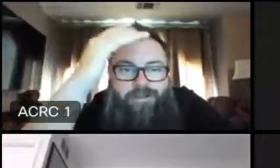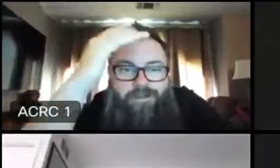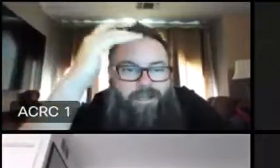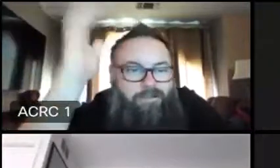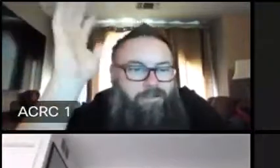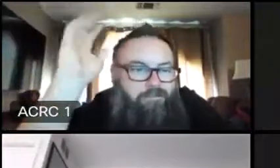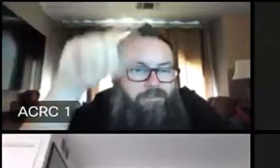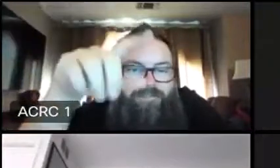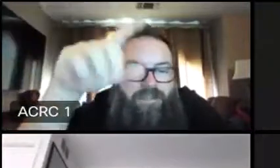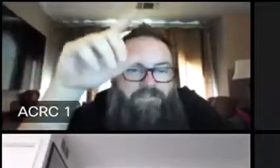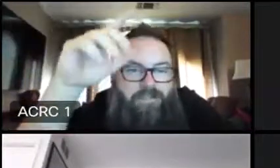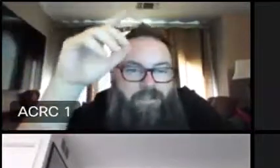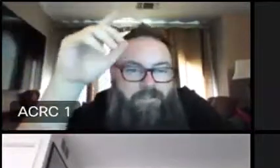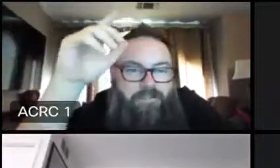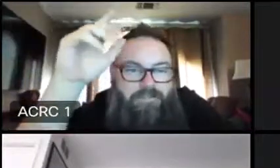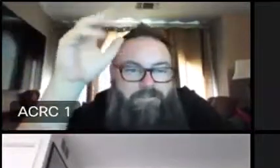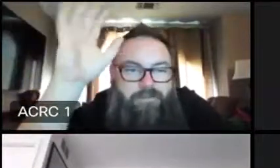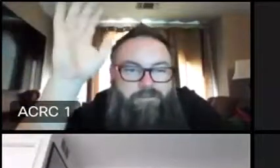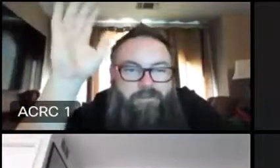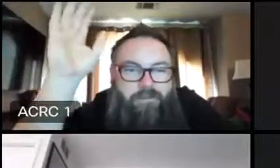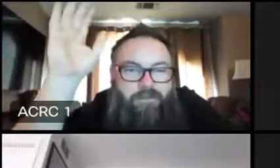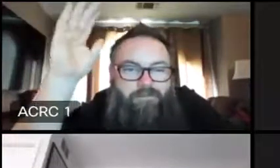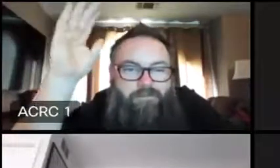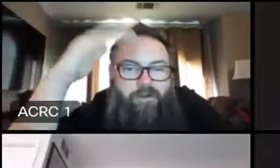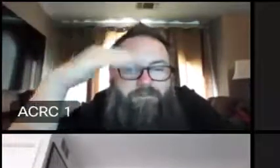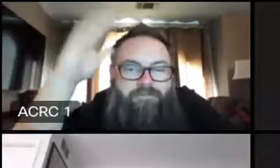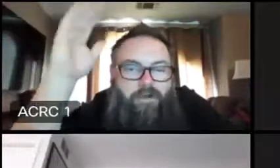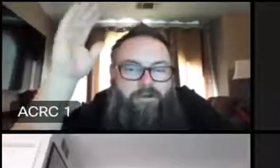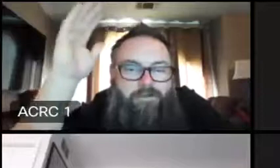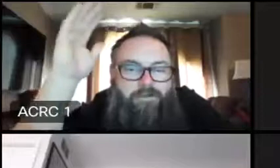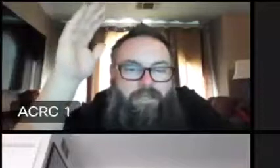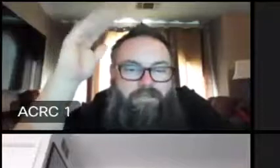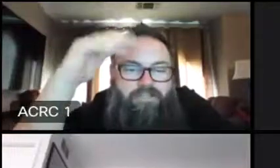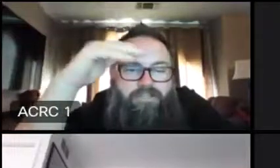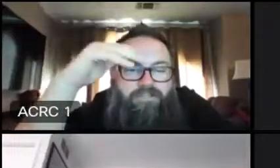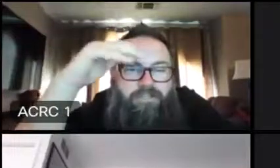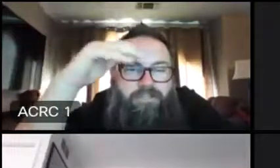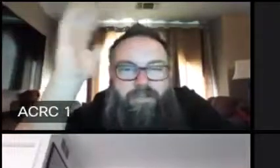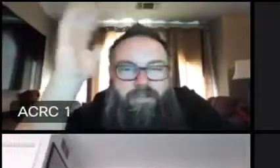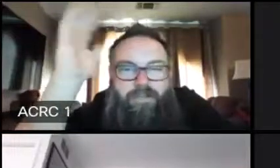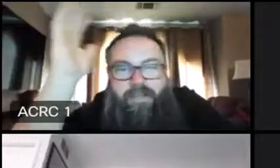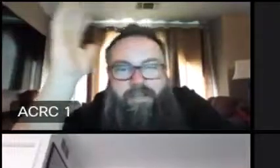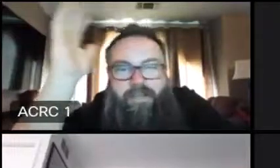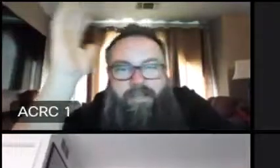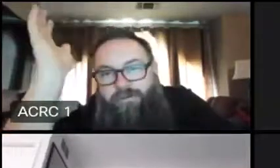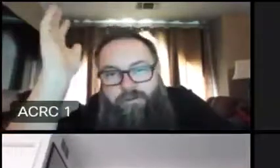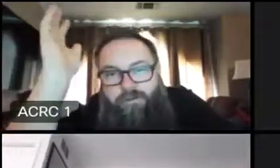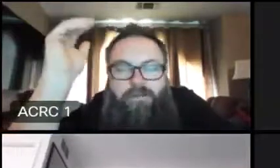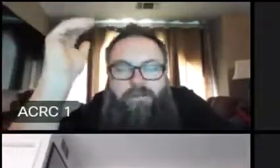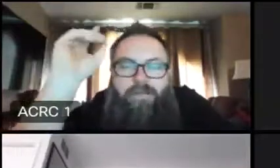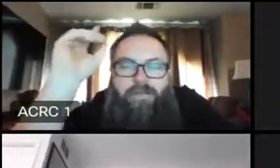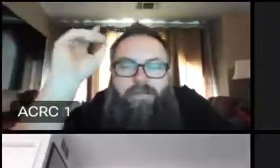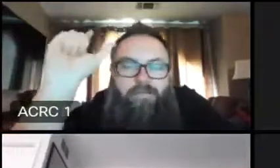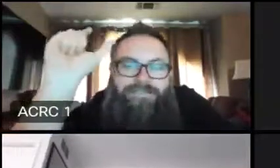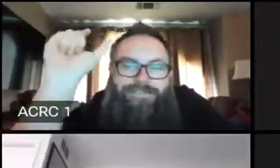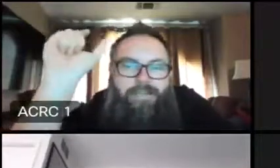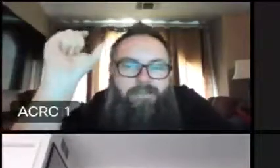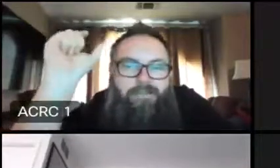don't know if I'll be able to meet with you guys next week, but over the next couple weeks, let's see if we can get a meeting together where we can look at an addendum, some addendum